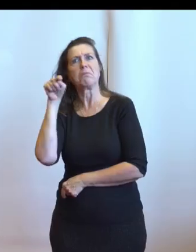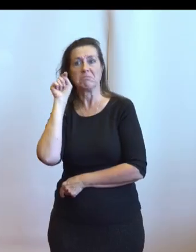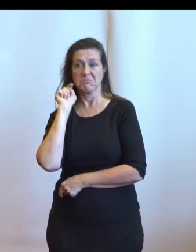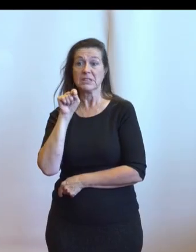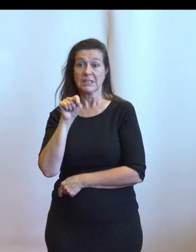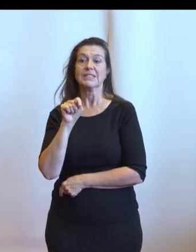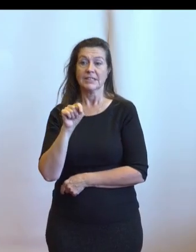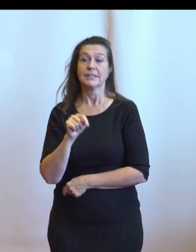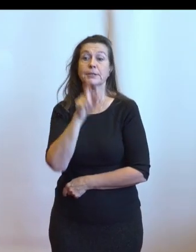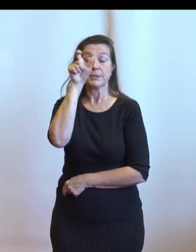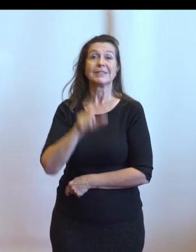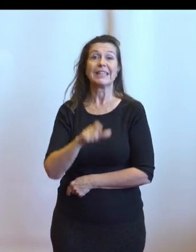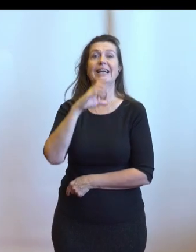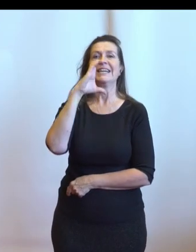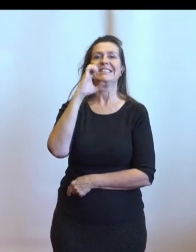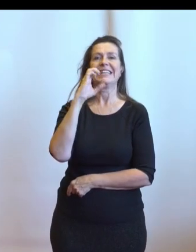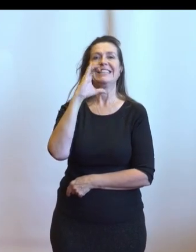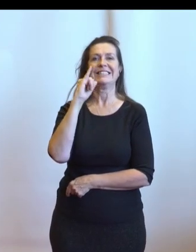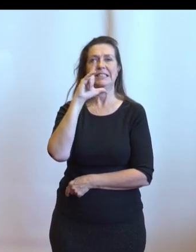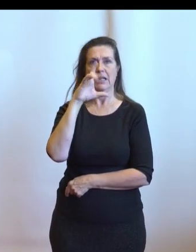Are you using presentations? Yes.